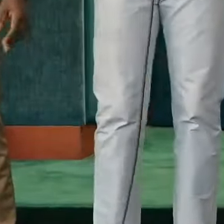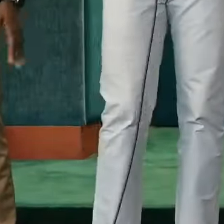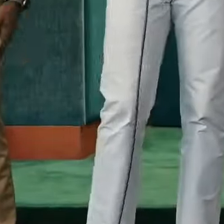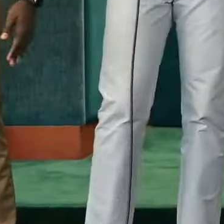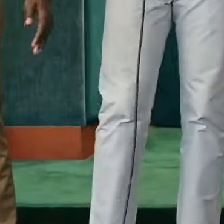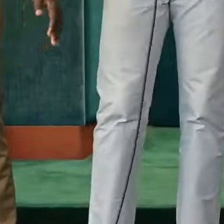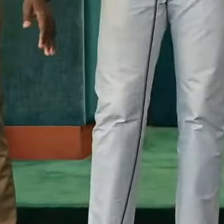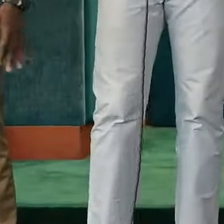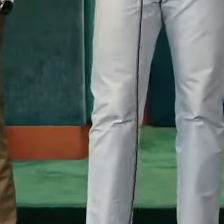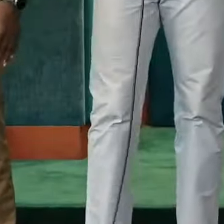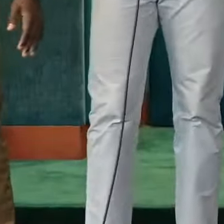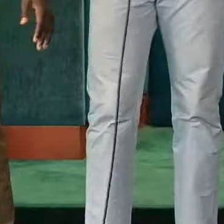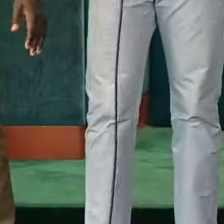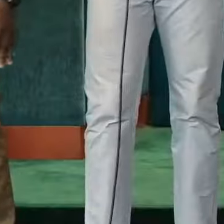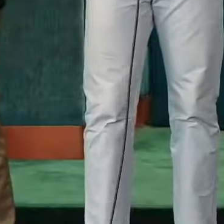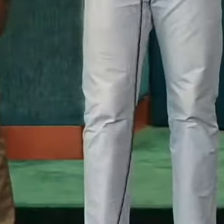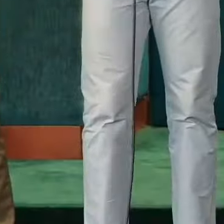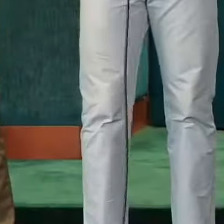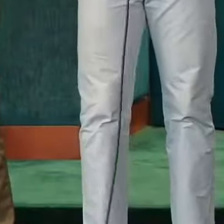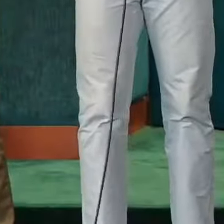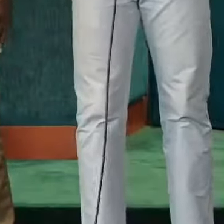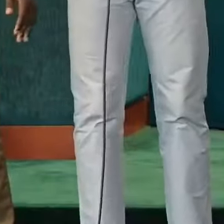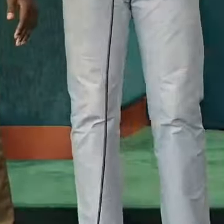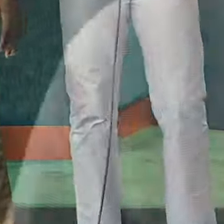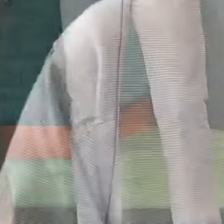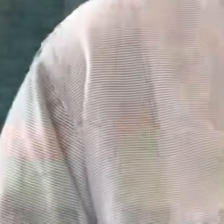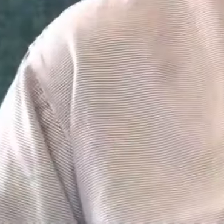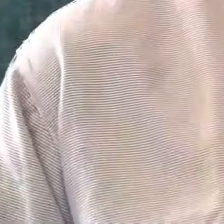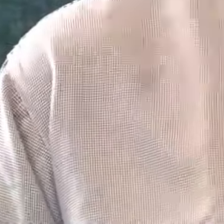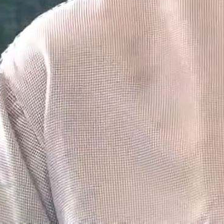He leads me.